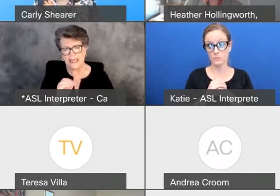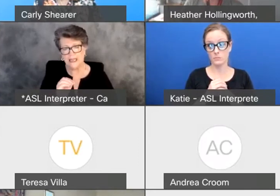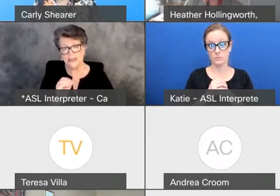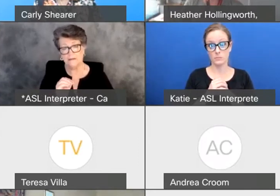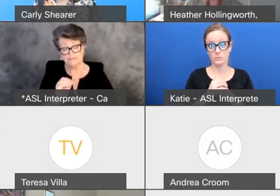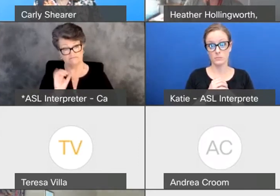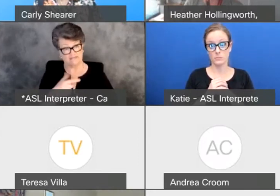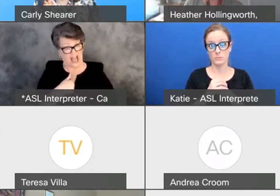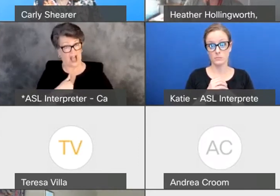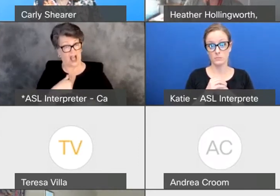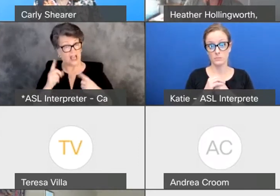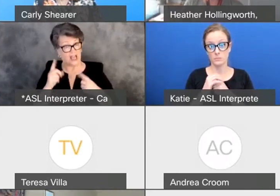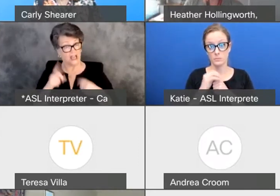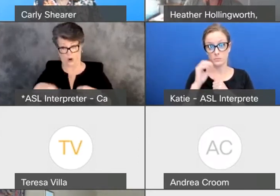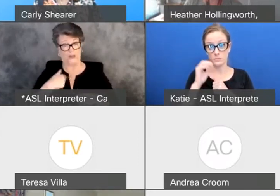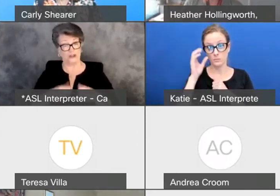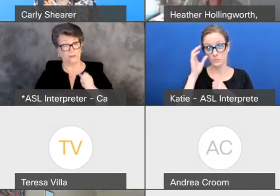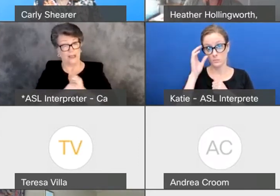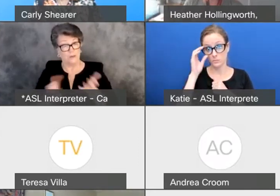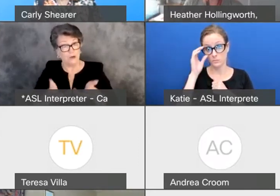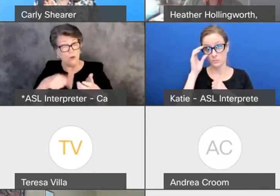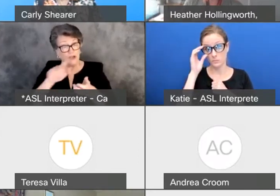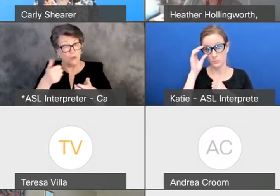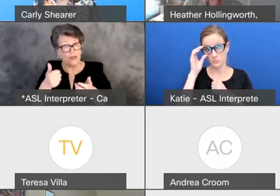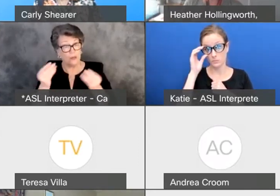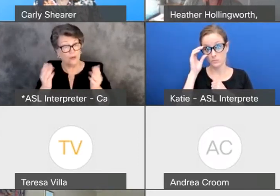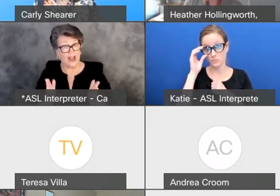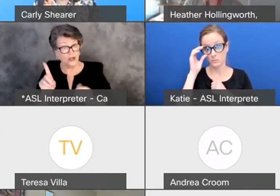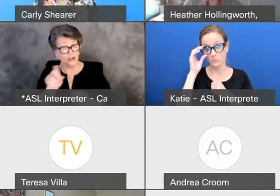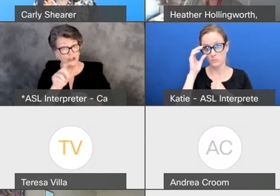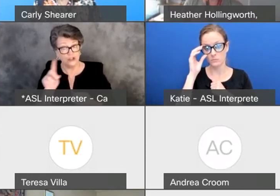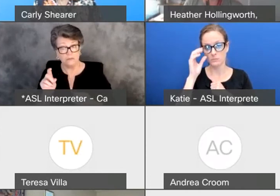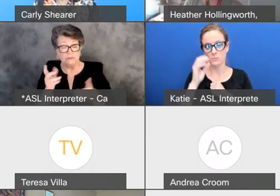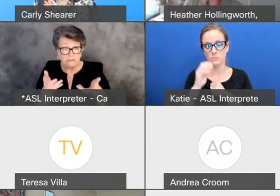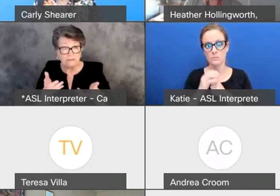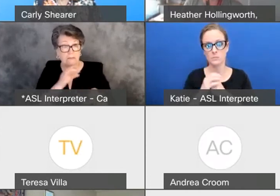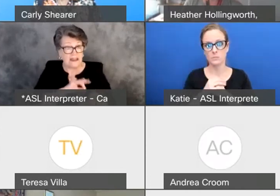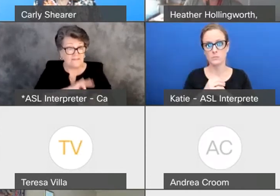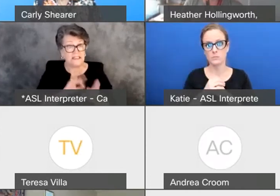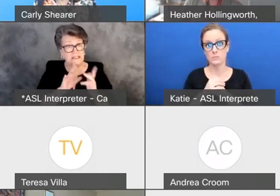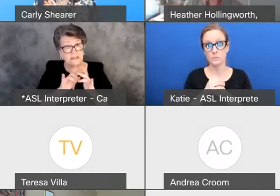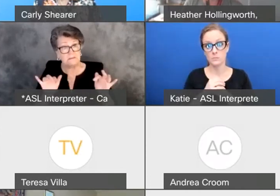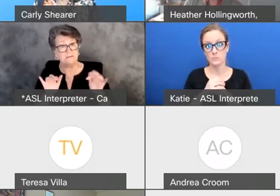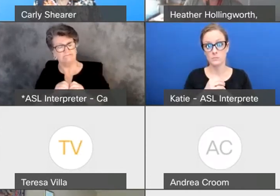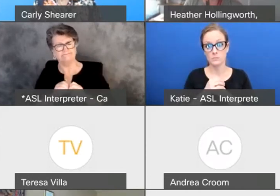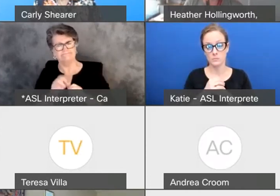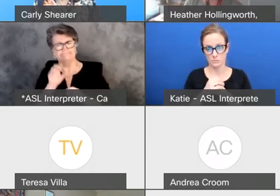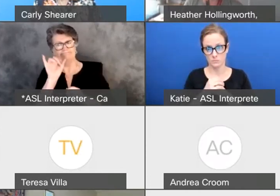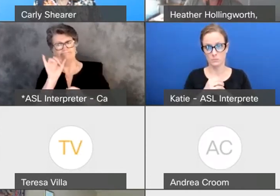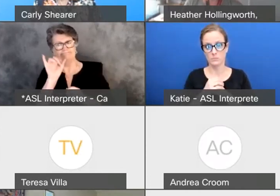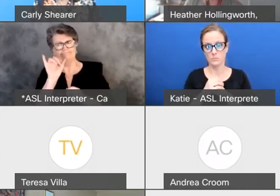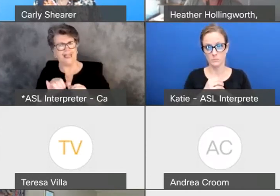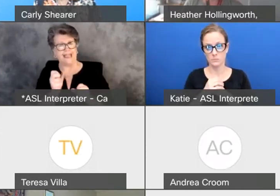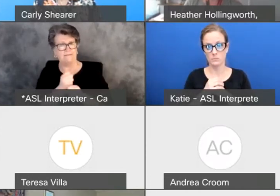that I should be and we should be promoting to other service providers. You know, benefits and things like that are one of those things that, you know, can